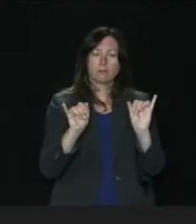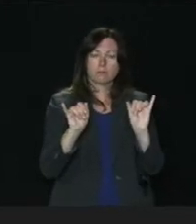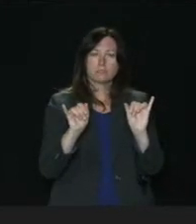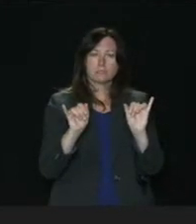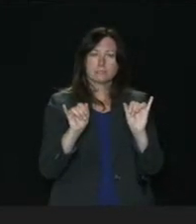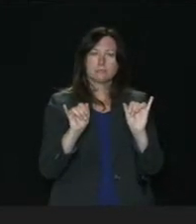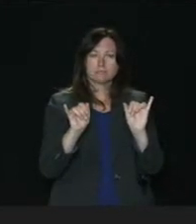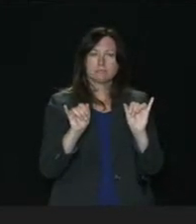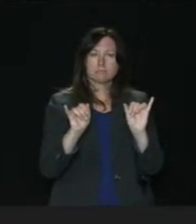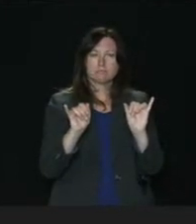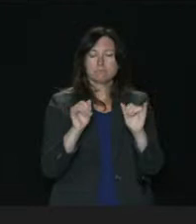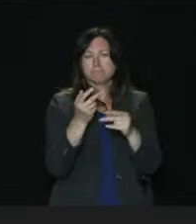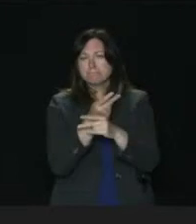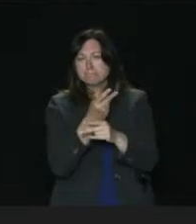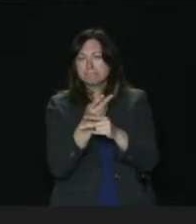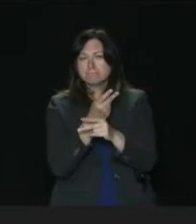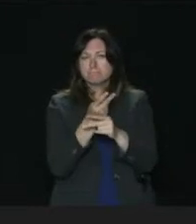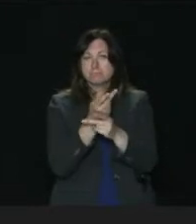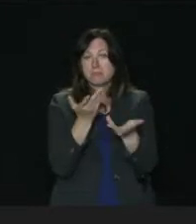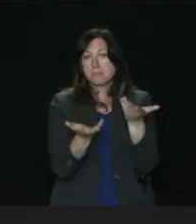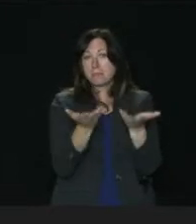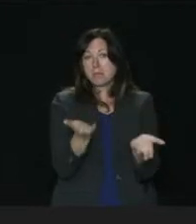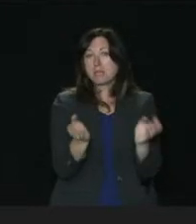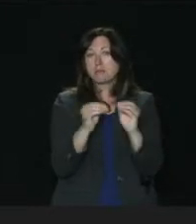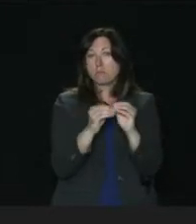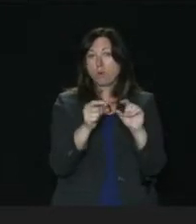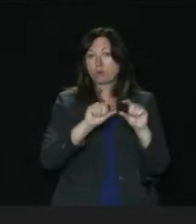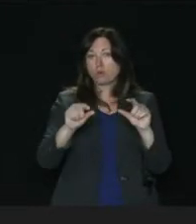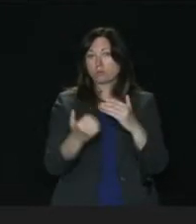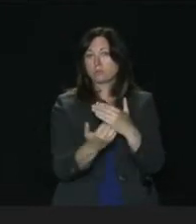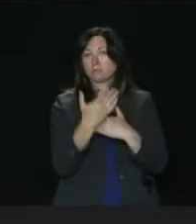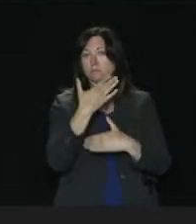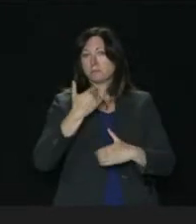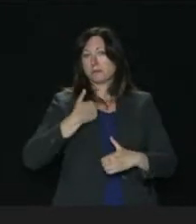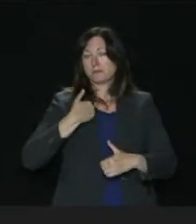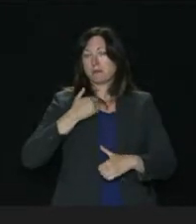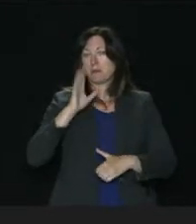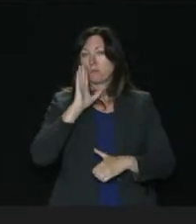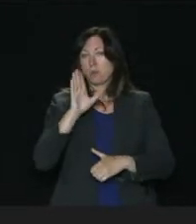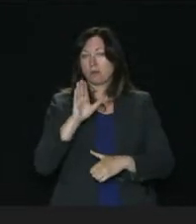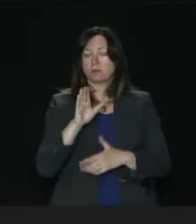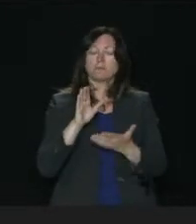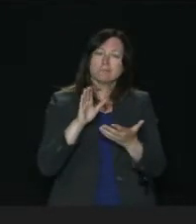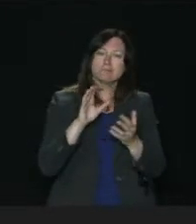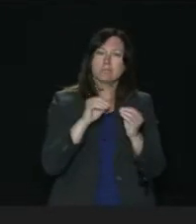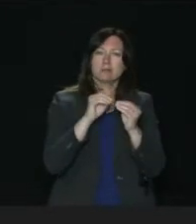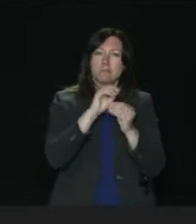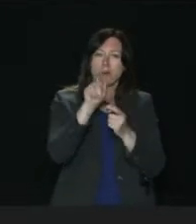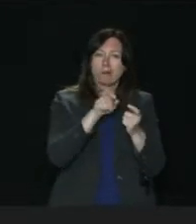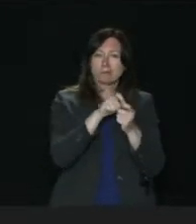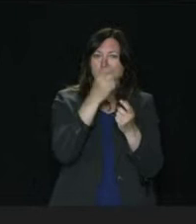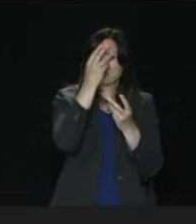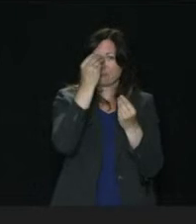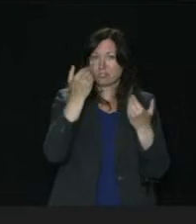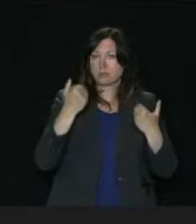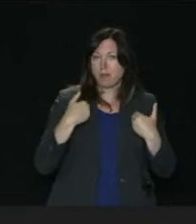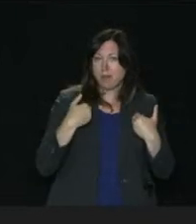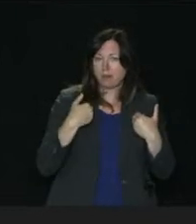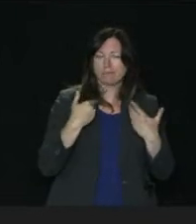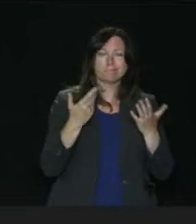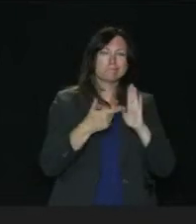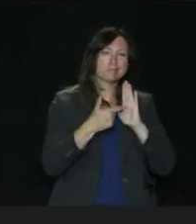as to the possibility of receiving more doses here in Canada. When we do have more details as to the number of